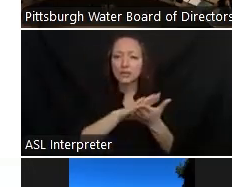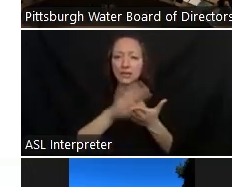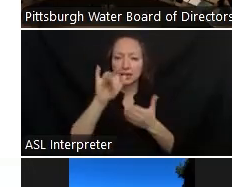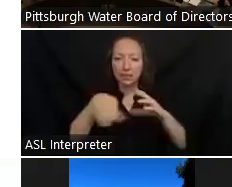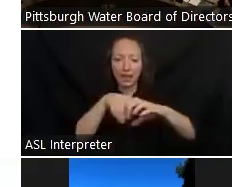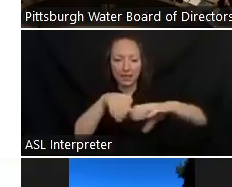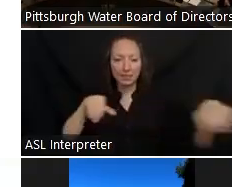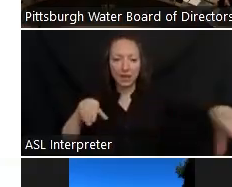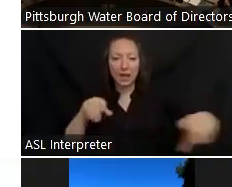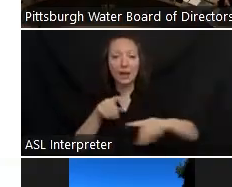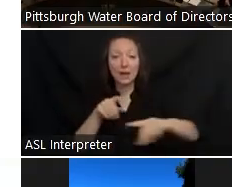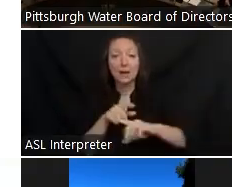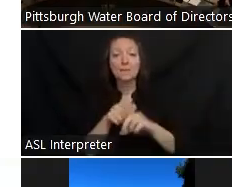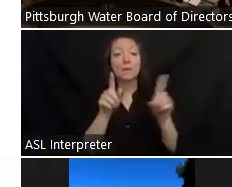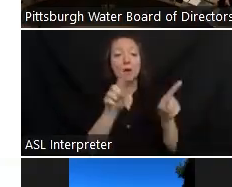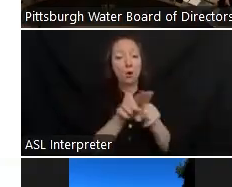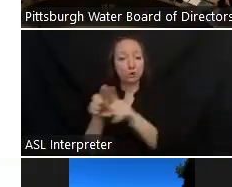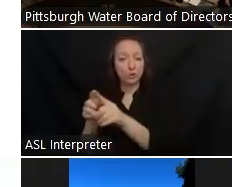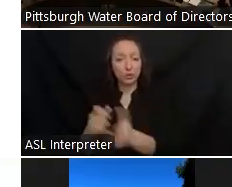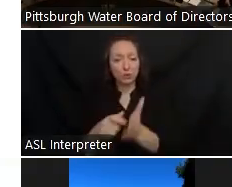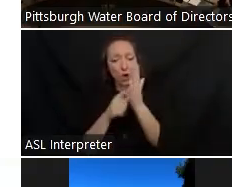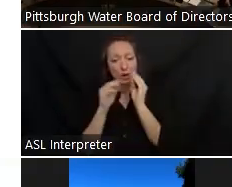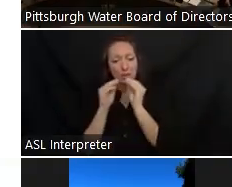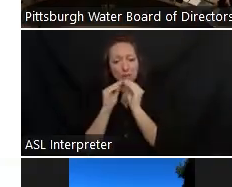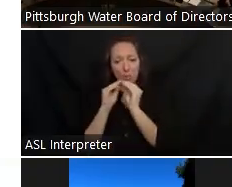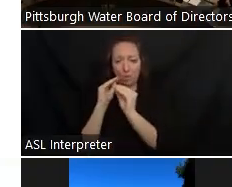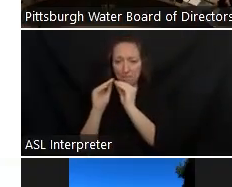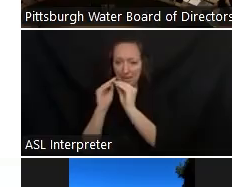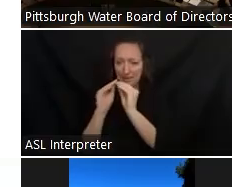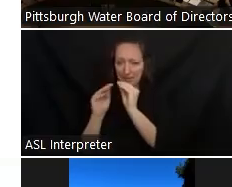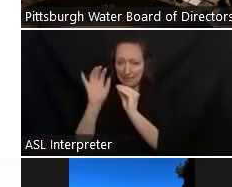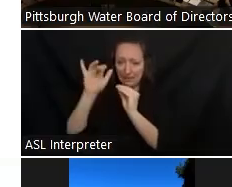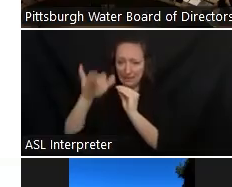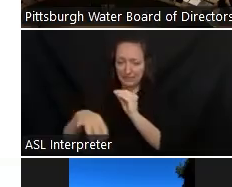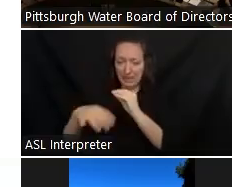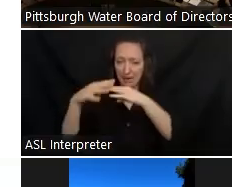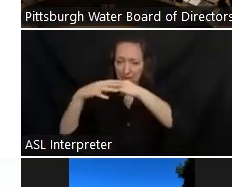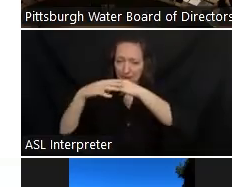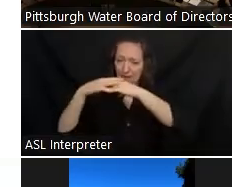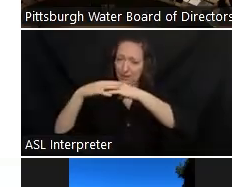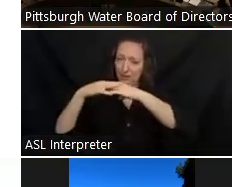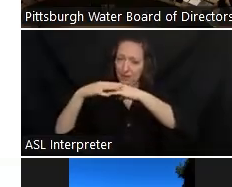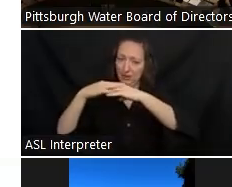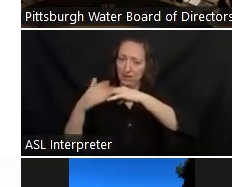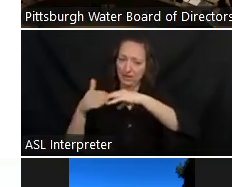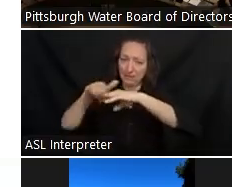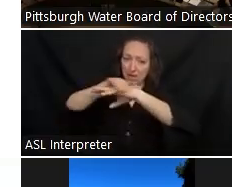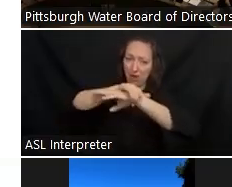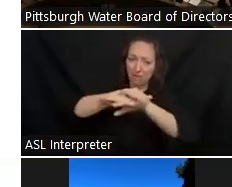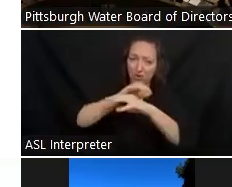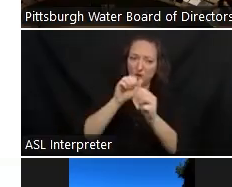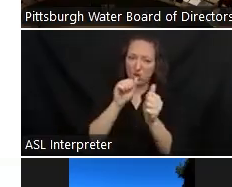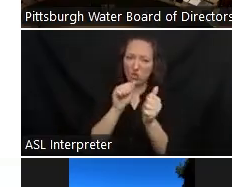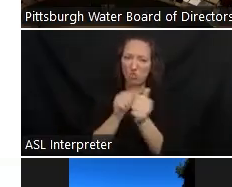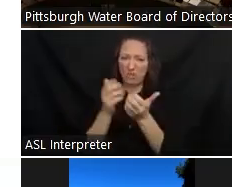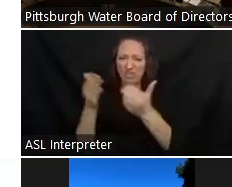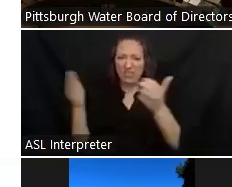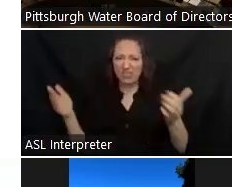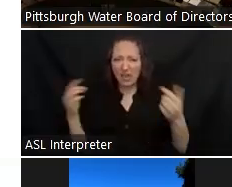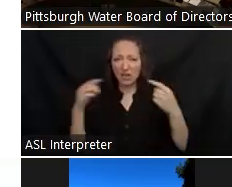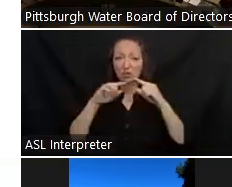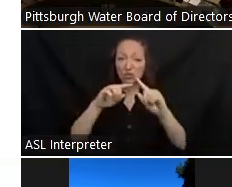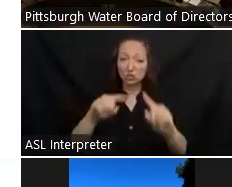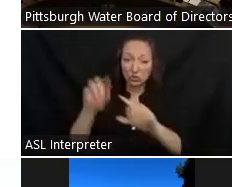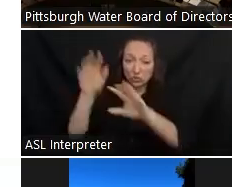more maintenance as these catch basin grates are covered with debris, especially after storms or before storms, and with more frequent and